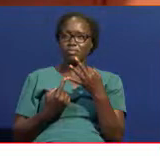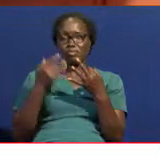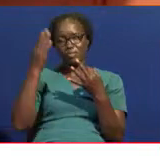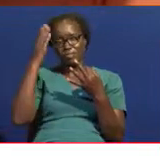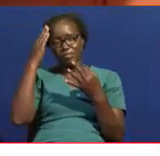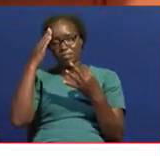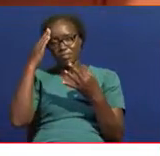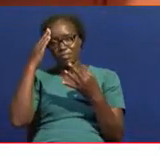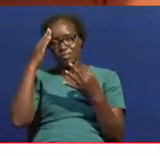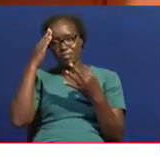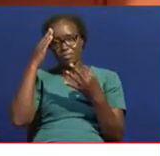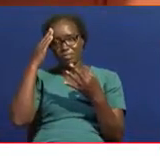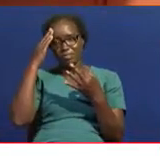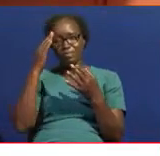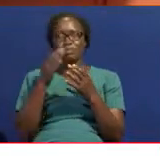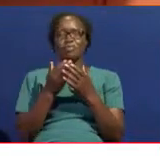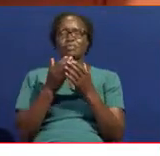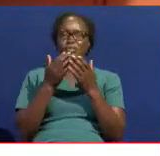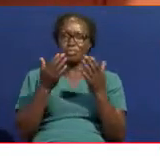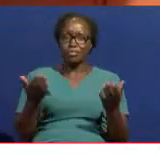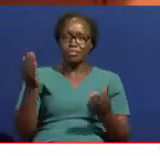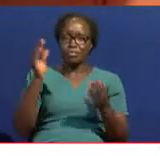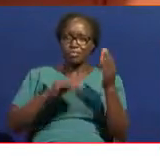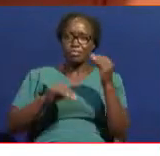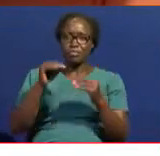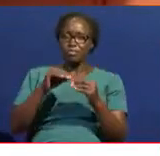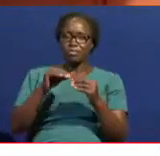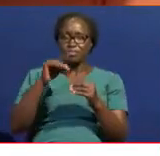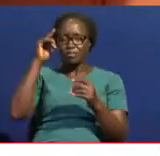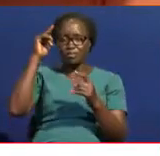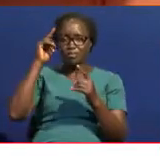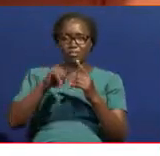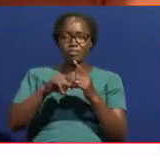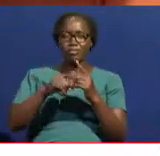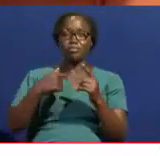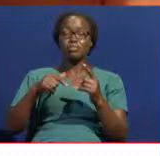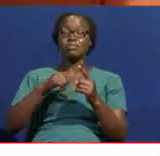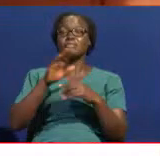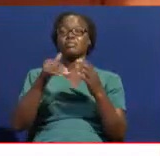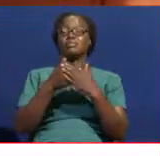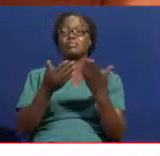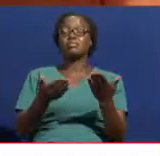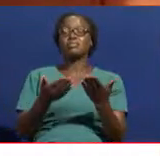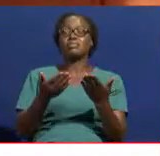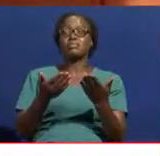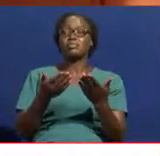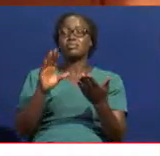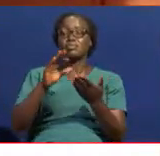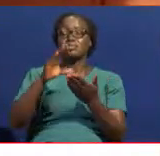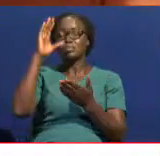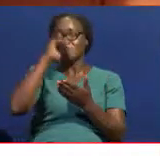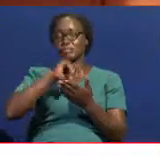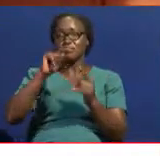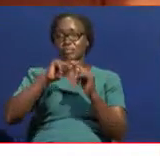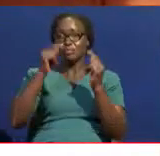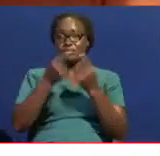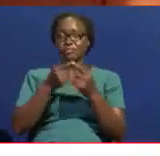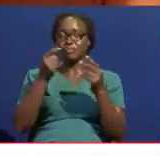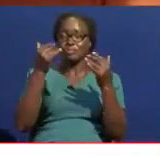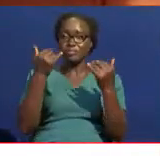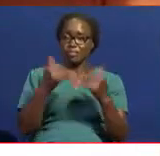know they made a huge contribution towards getting us here. They may not be in the team that will